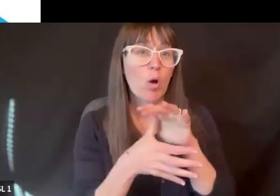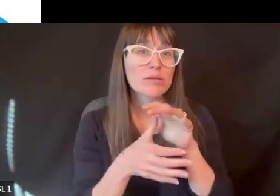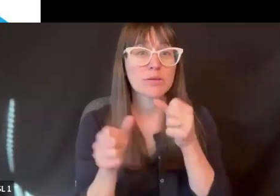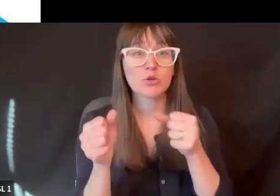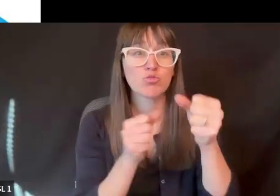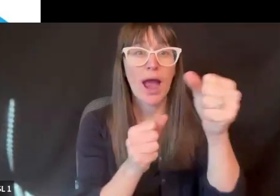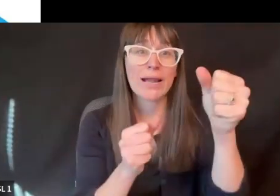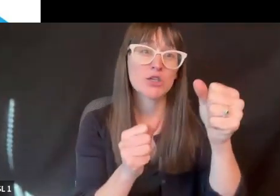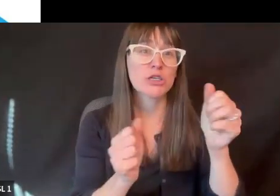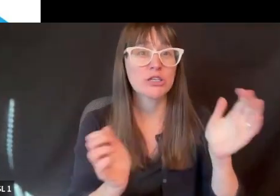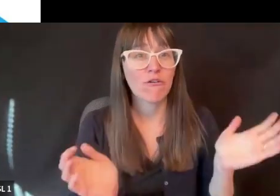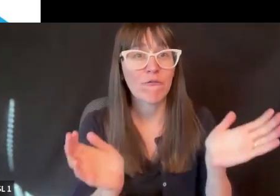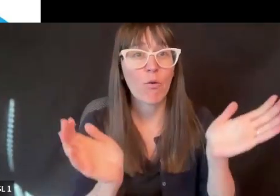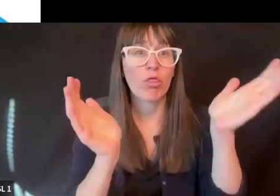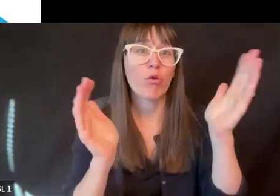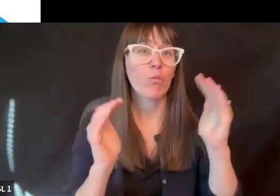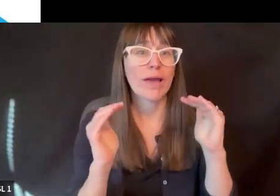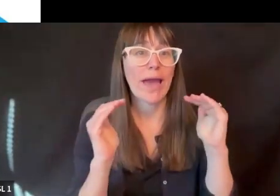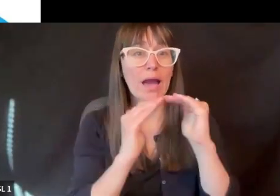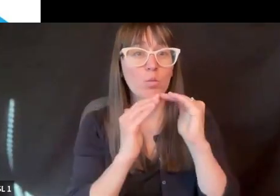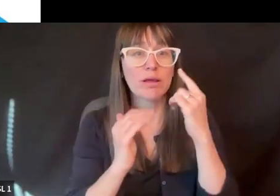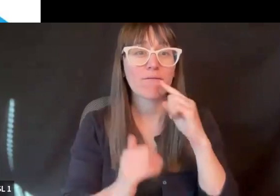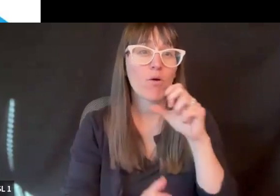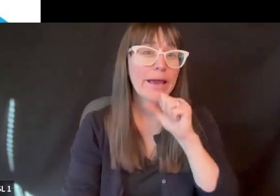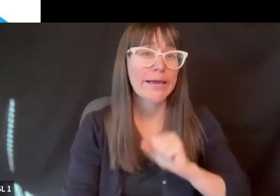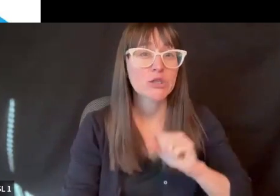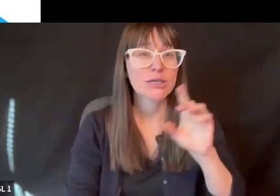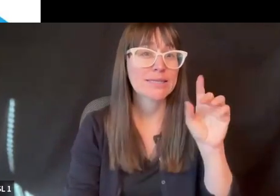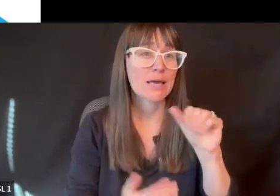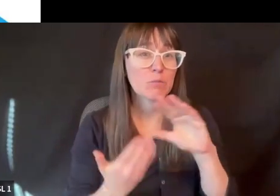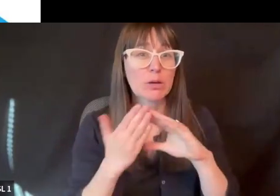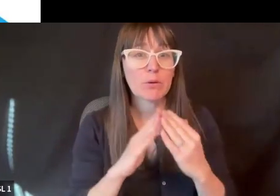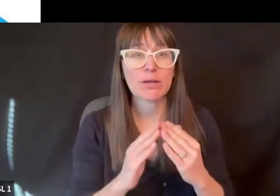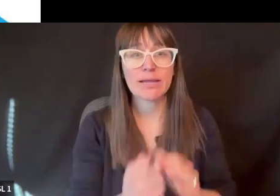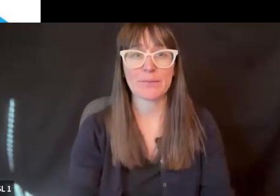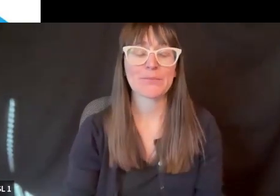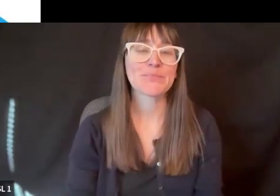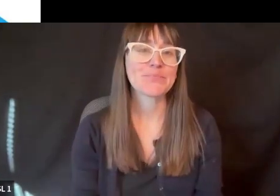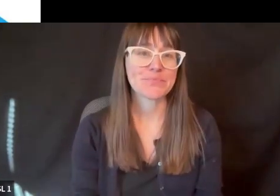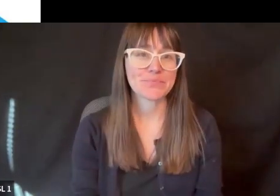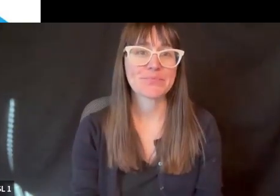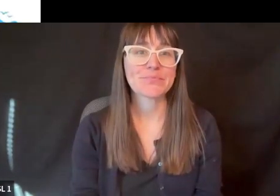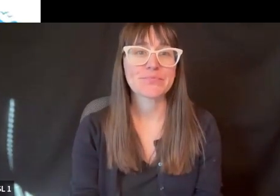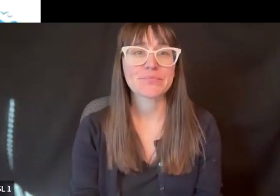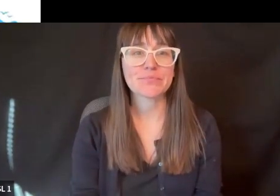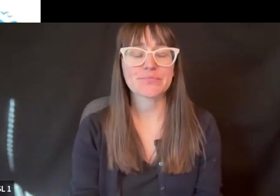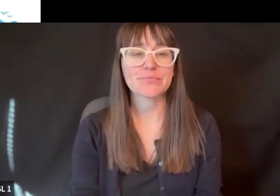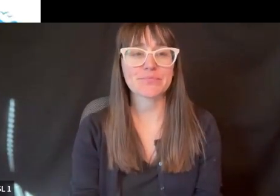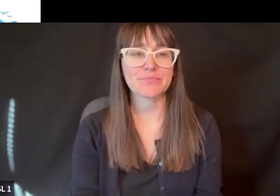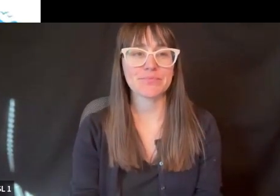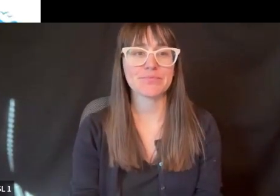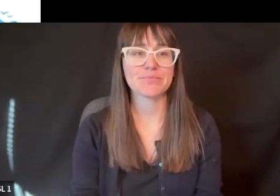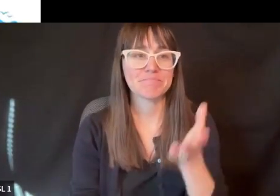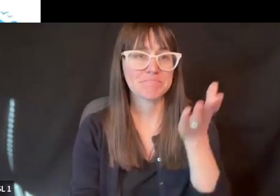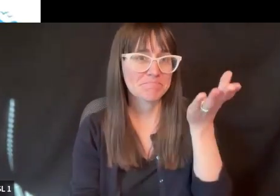ultimate strategy to moving equity forward for our aging and disabled community. Next slide.